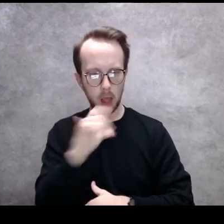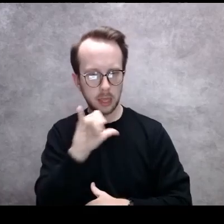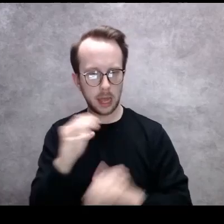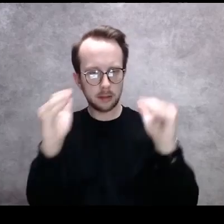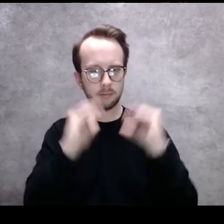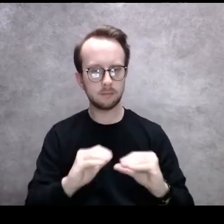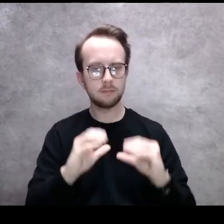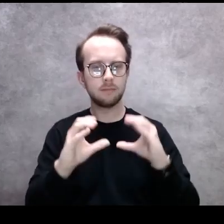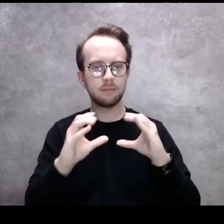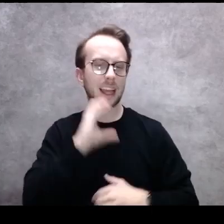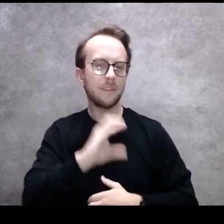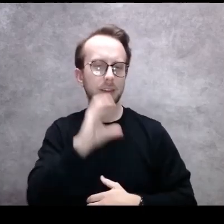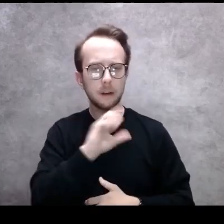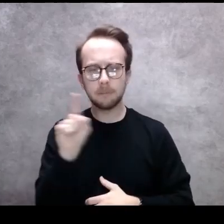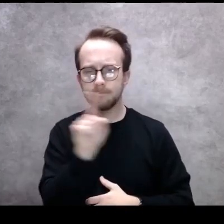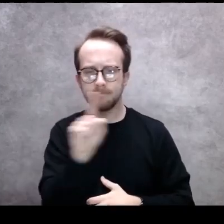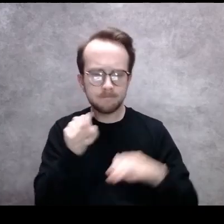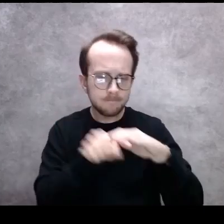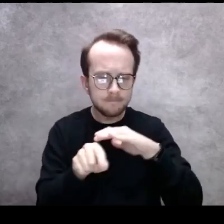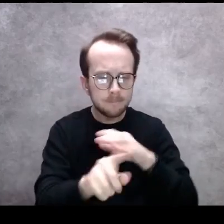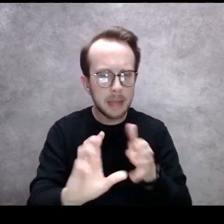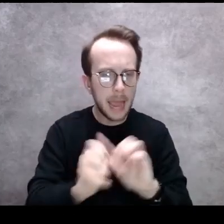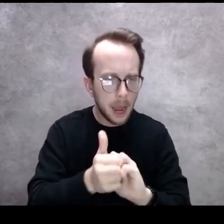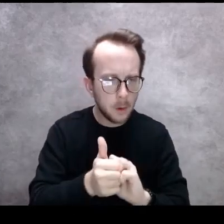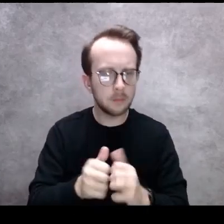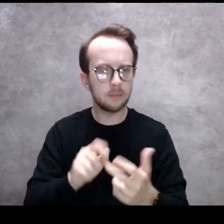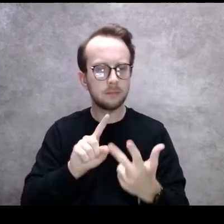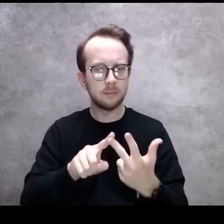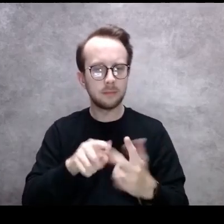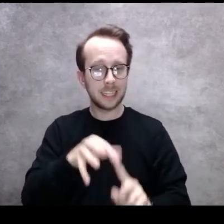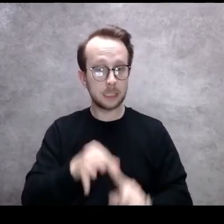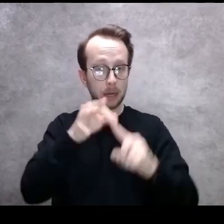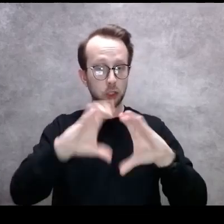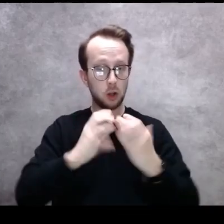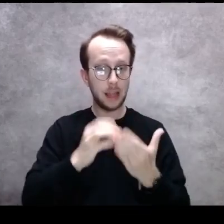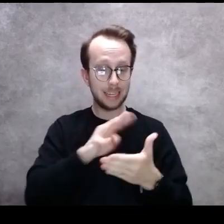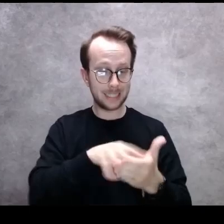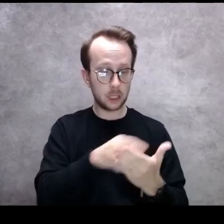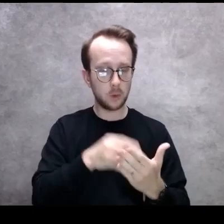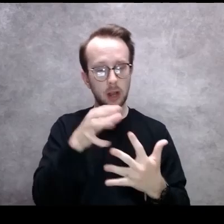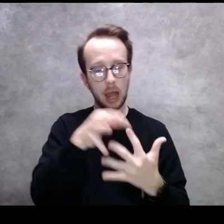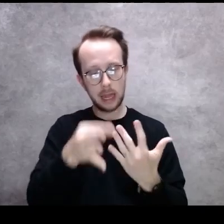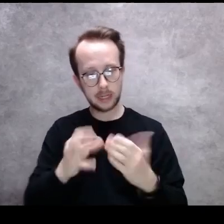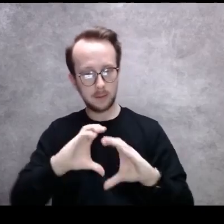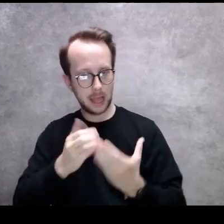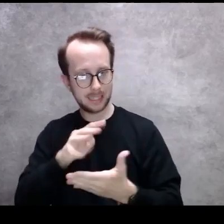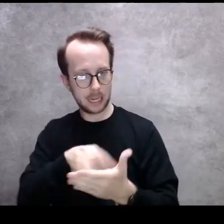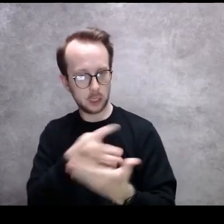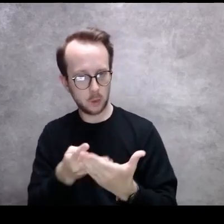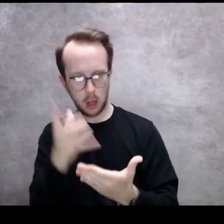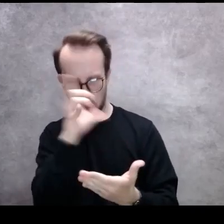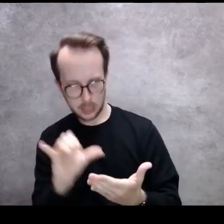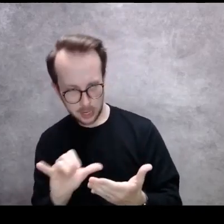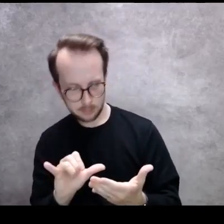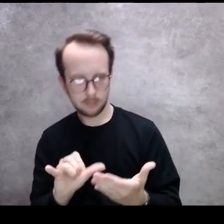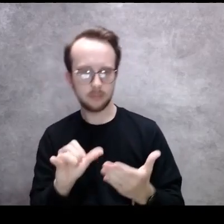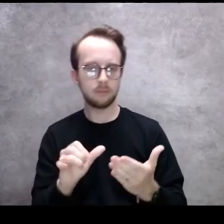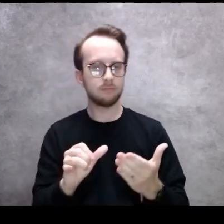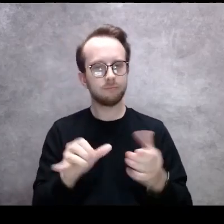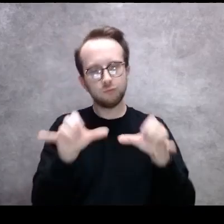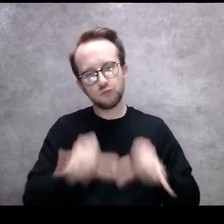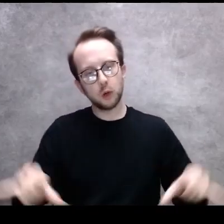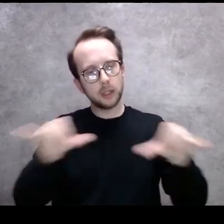to breakfast or lunch, what the special area schedule or elective schedule for the week looks like, or what routine may be during